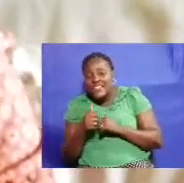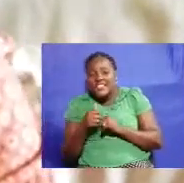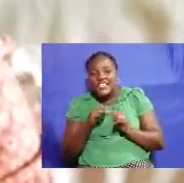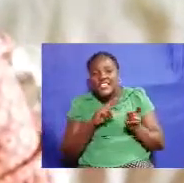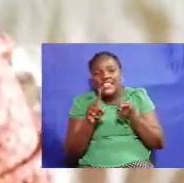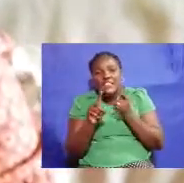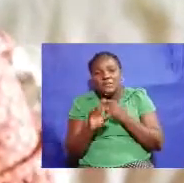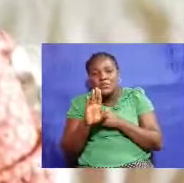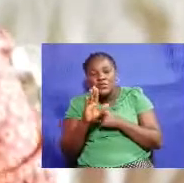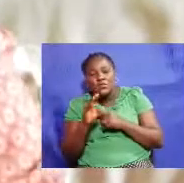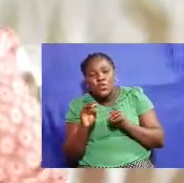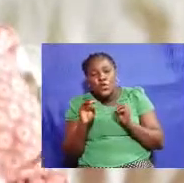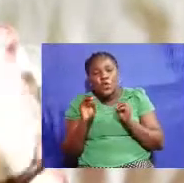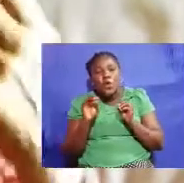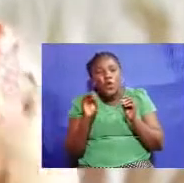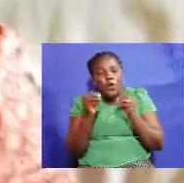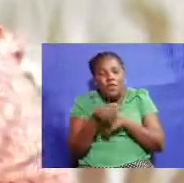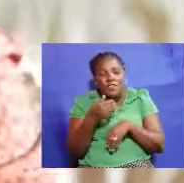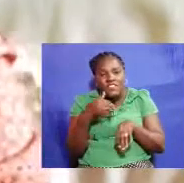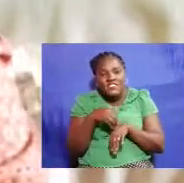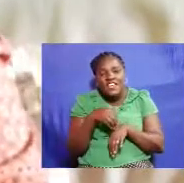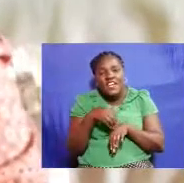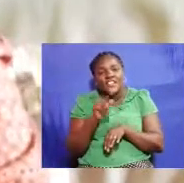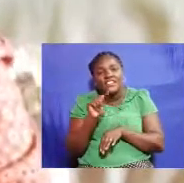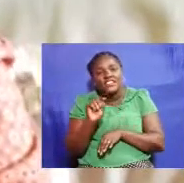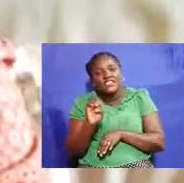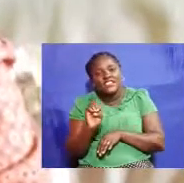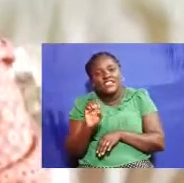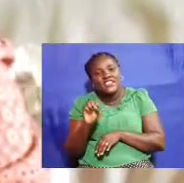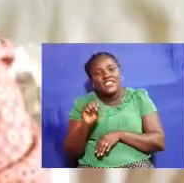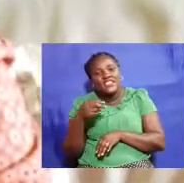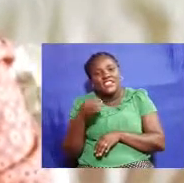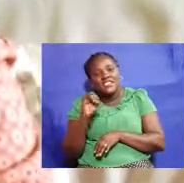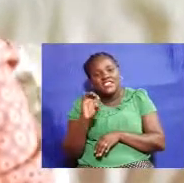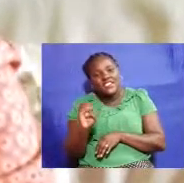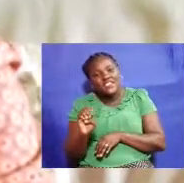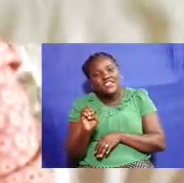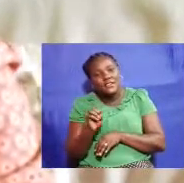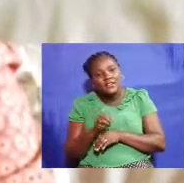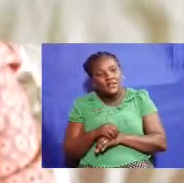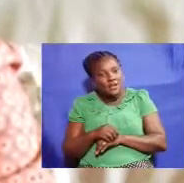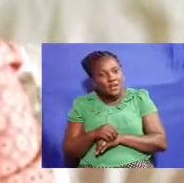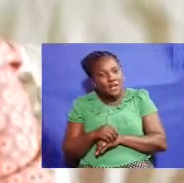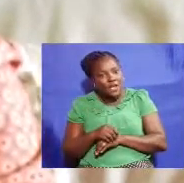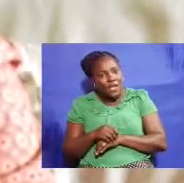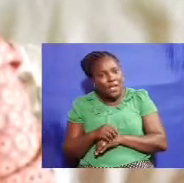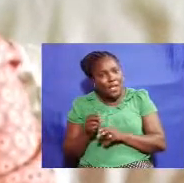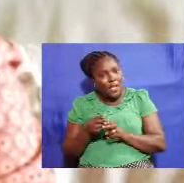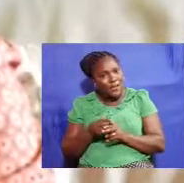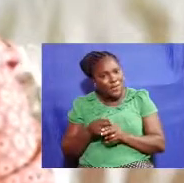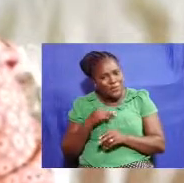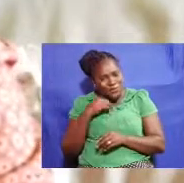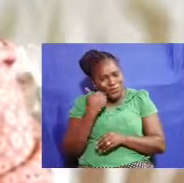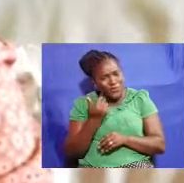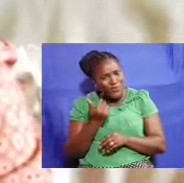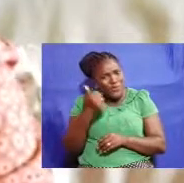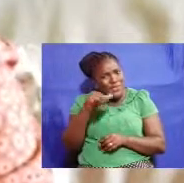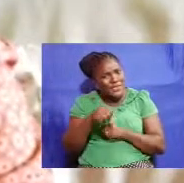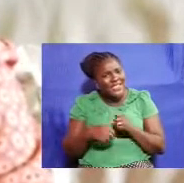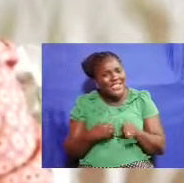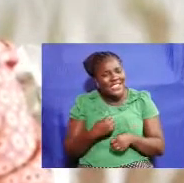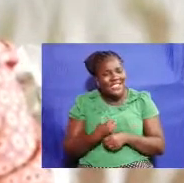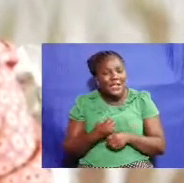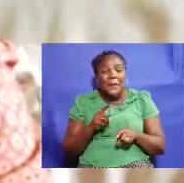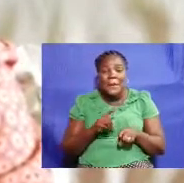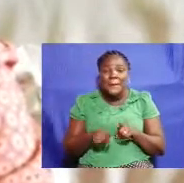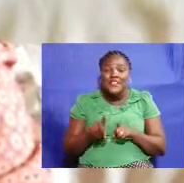Teshi. So I look back and I said, oh, so soon is 10 years. But you have had a great